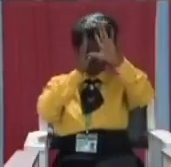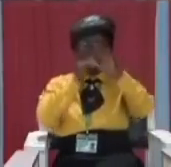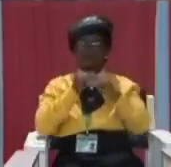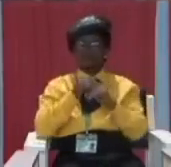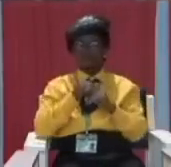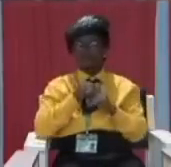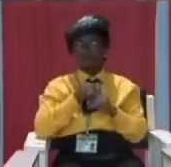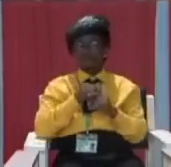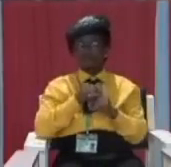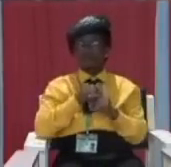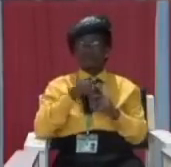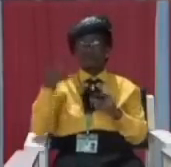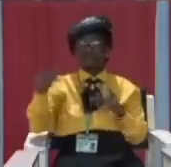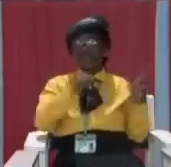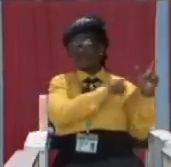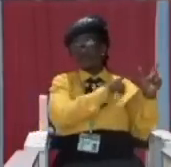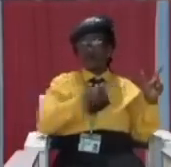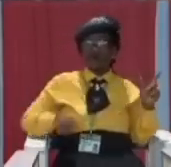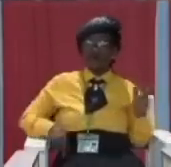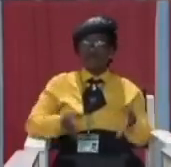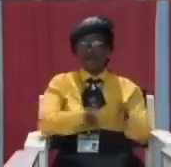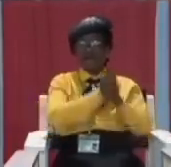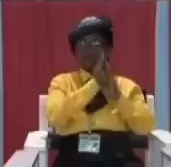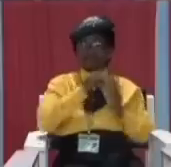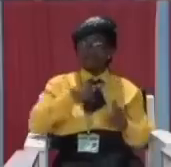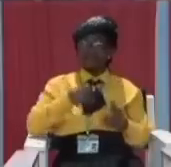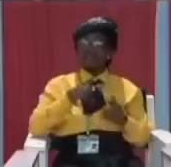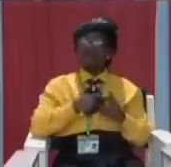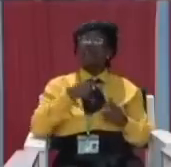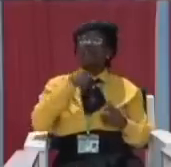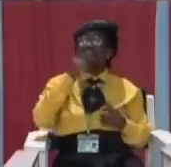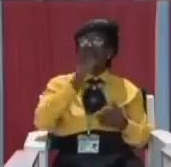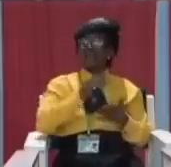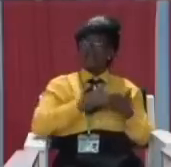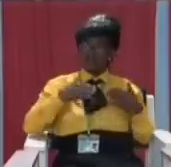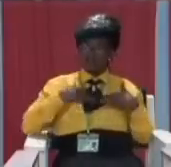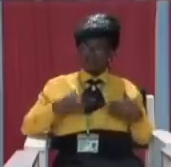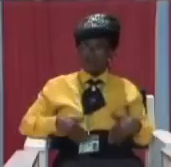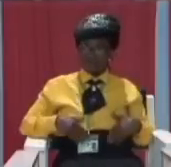The Lord asked me to tell somebody, he said, relax.